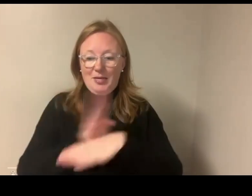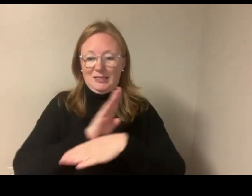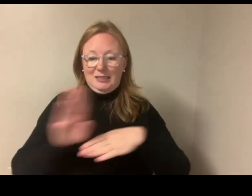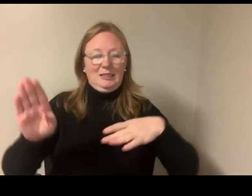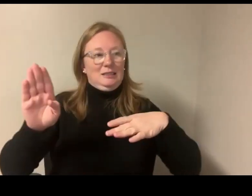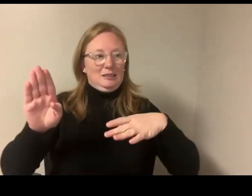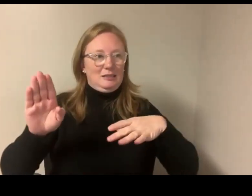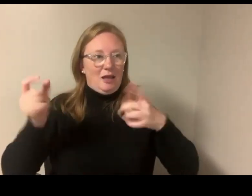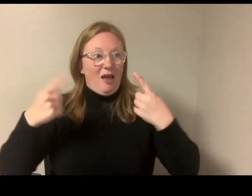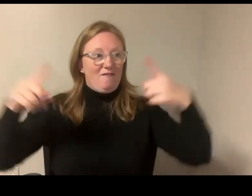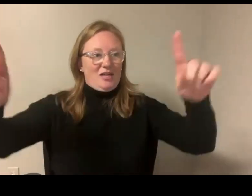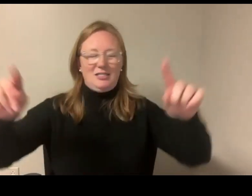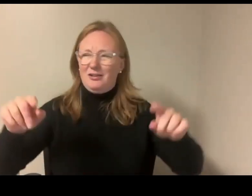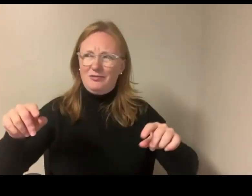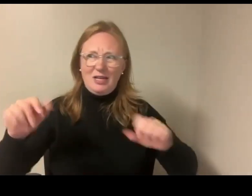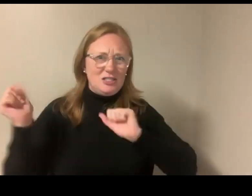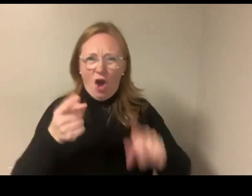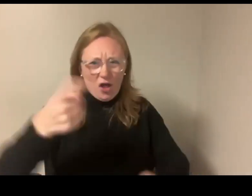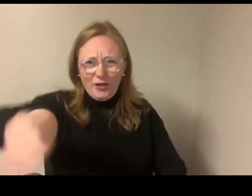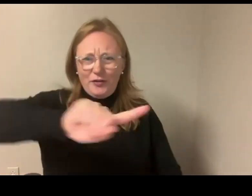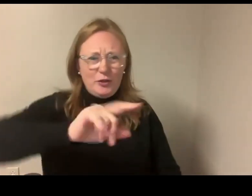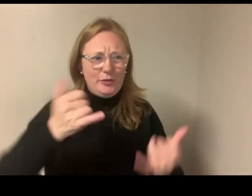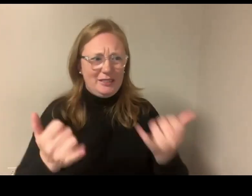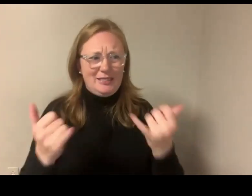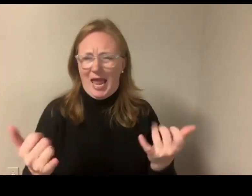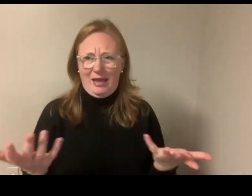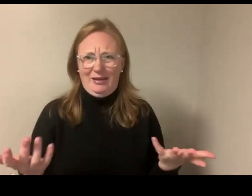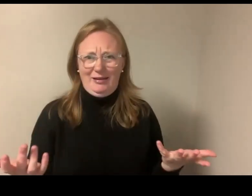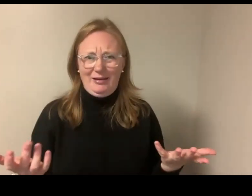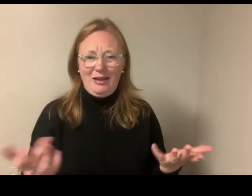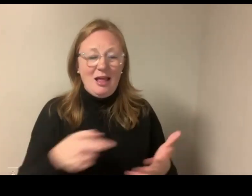people like all of you here today, who are honored to